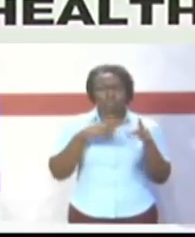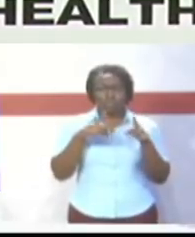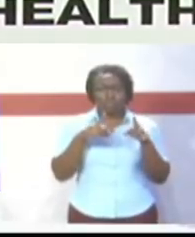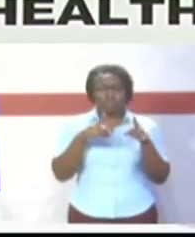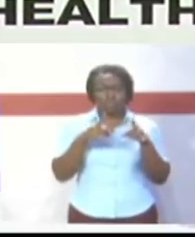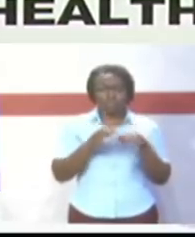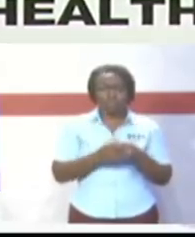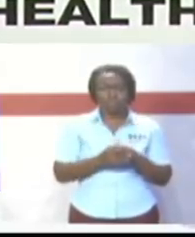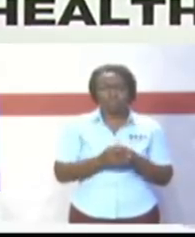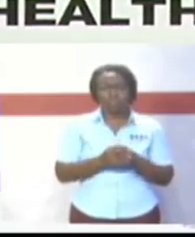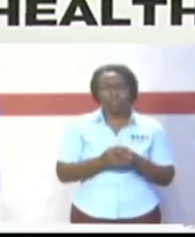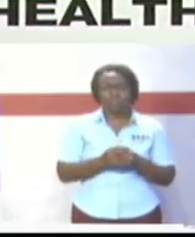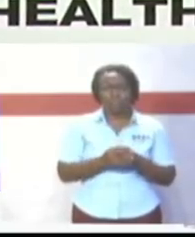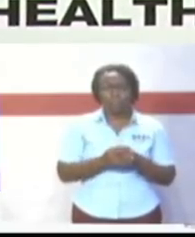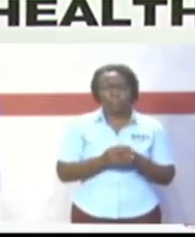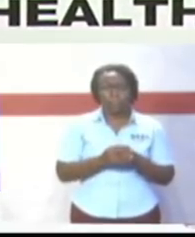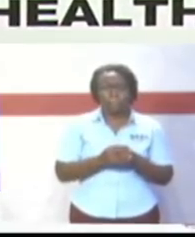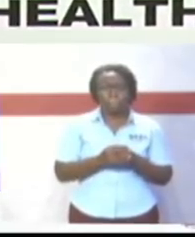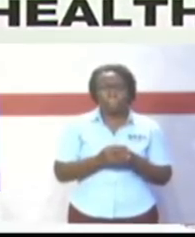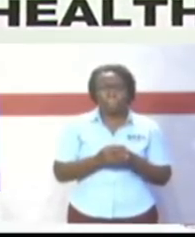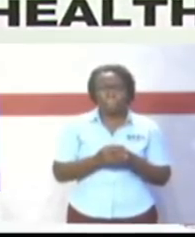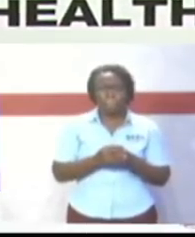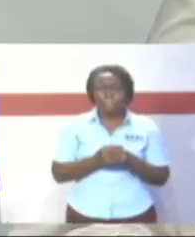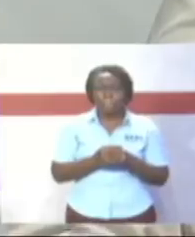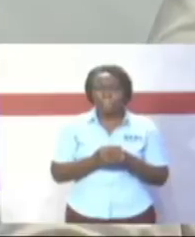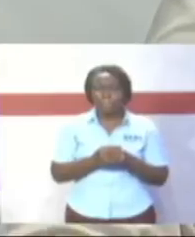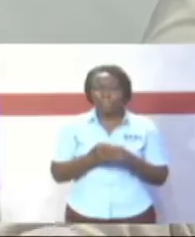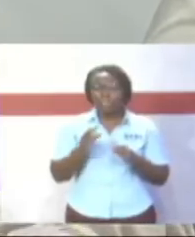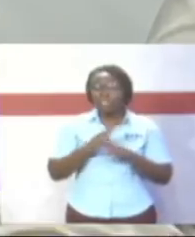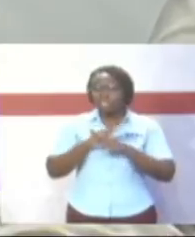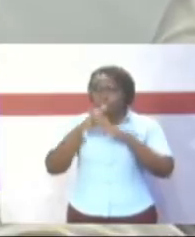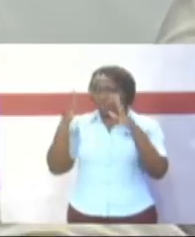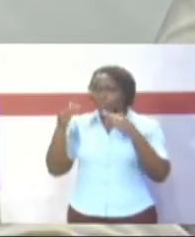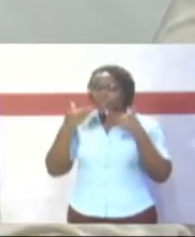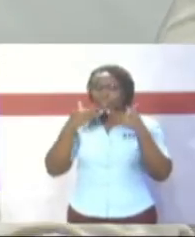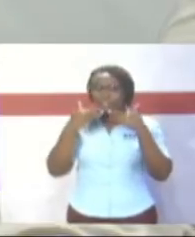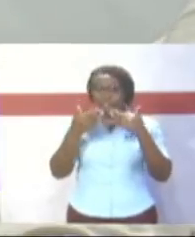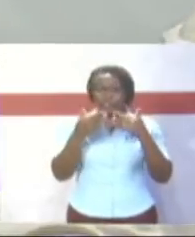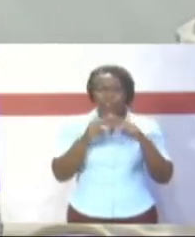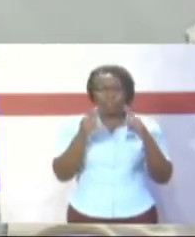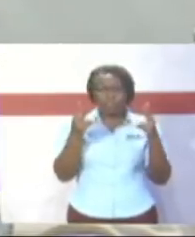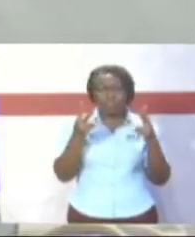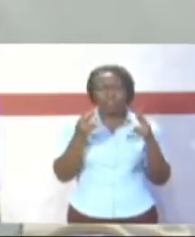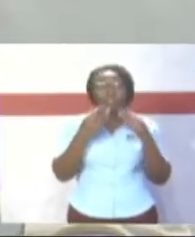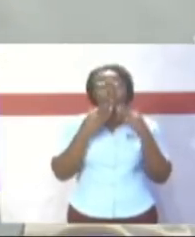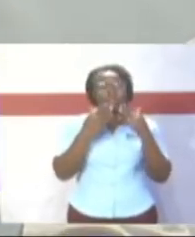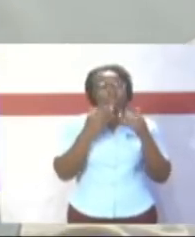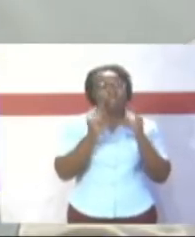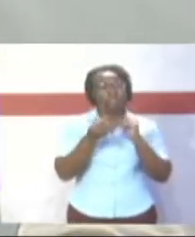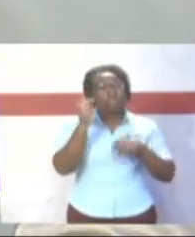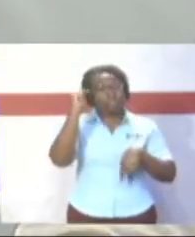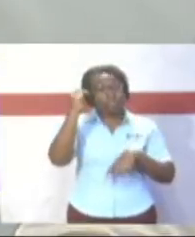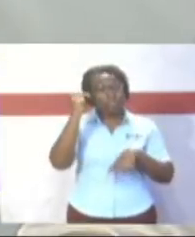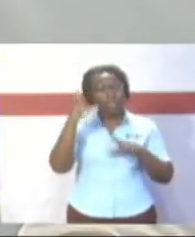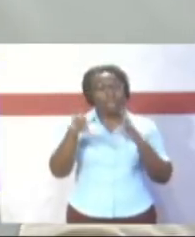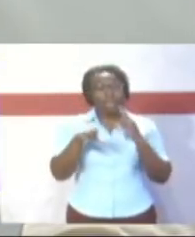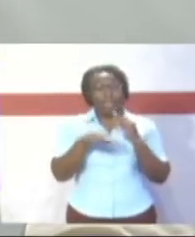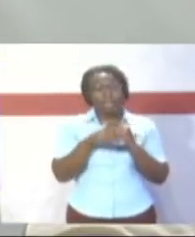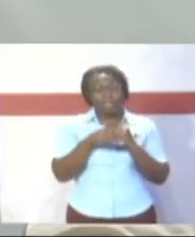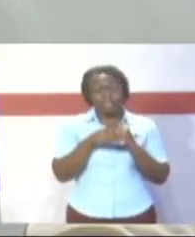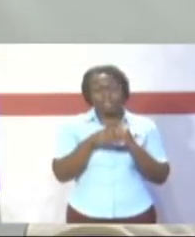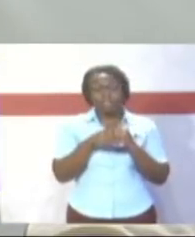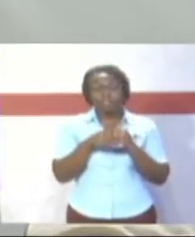in his region. Mr. Soyafat, good morning. Thank you very much, Al. Good morning, Trinidad and Tobago, and of course, good morning